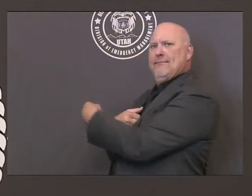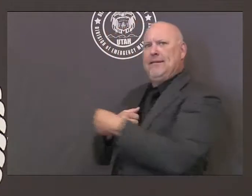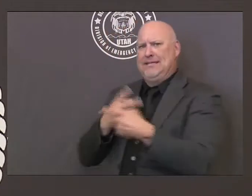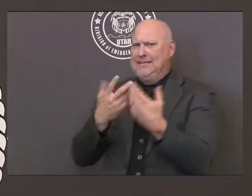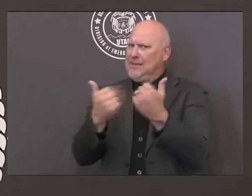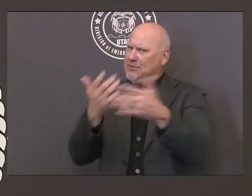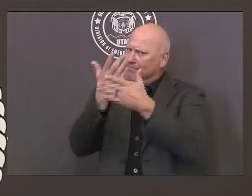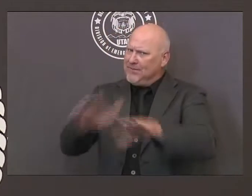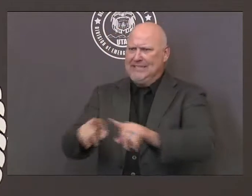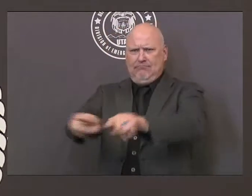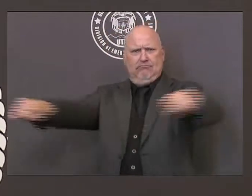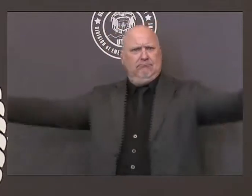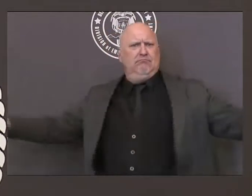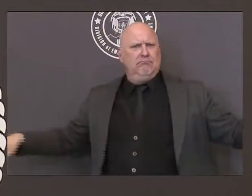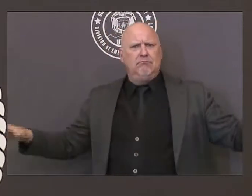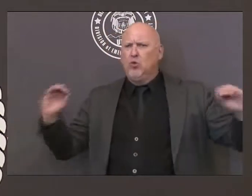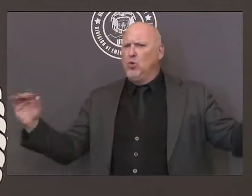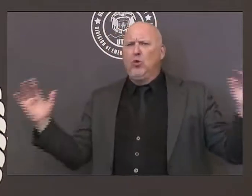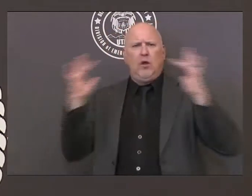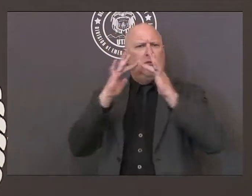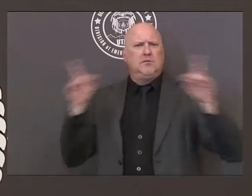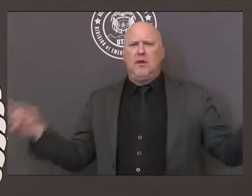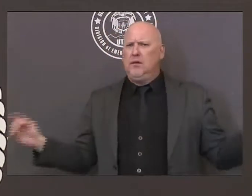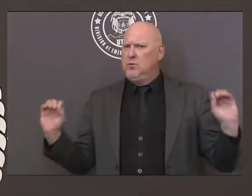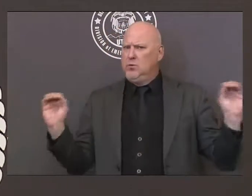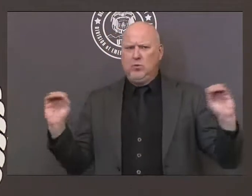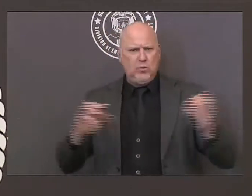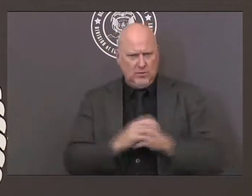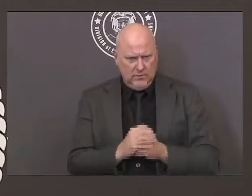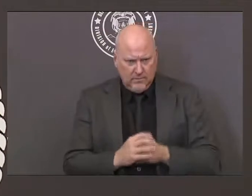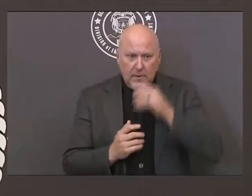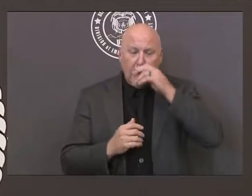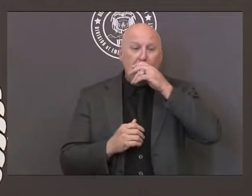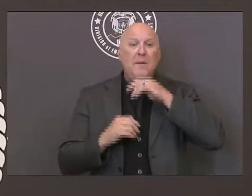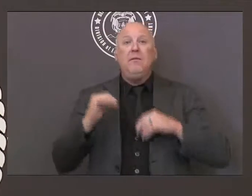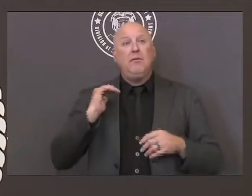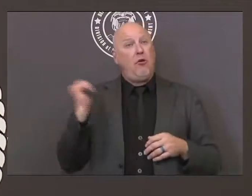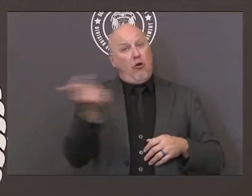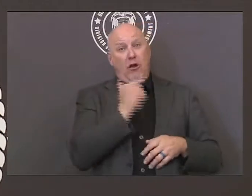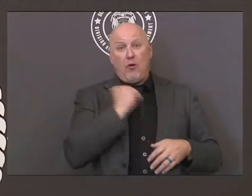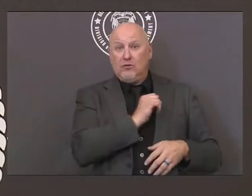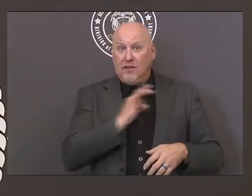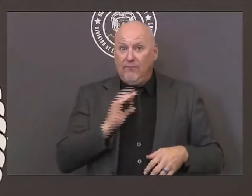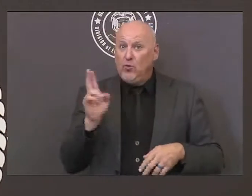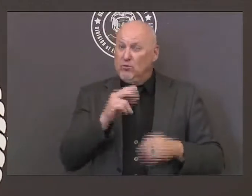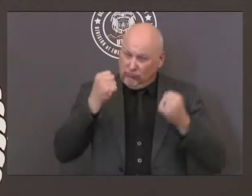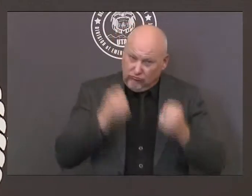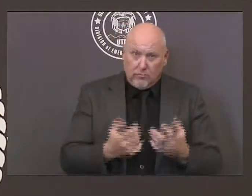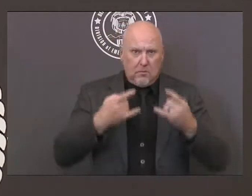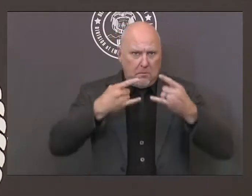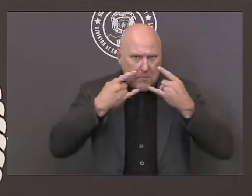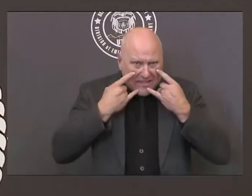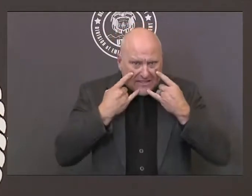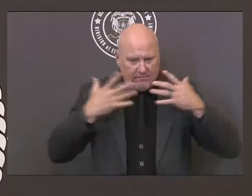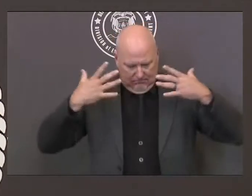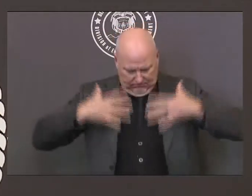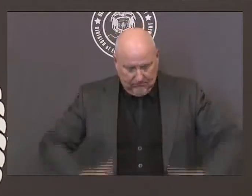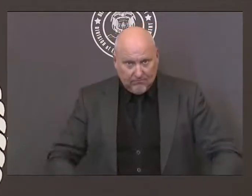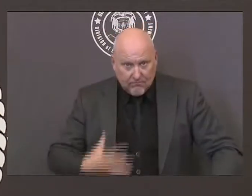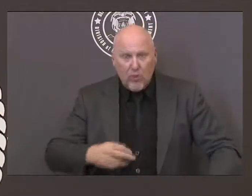masks, shields, we gown up, we have specific devices that purify the